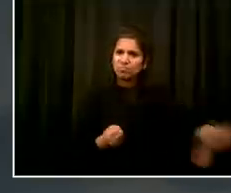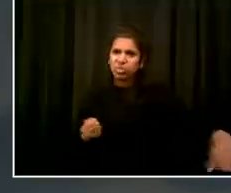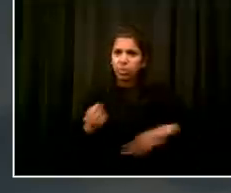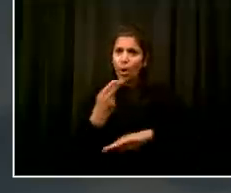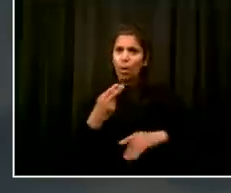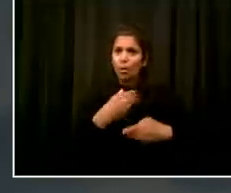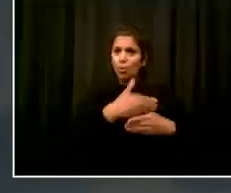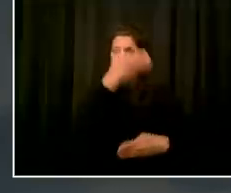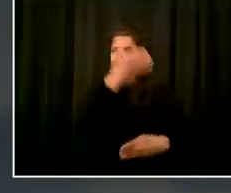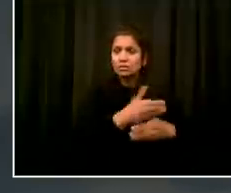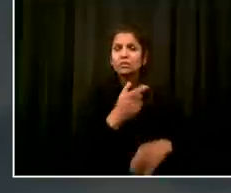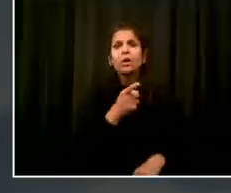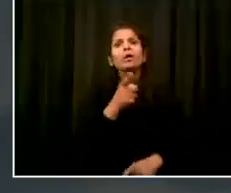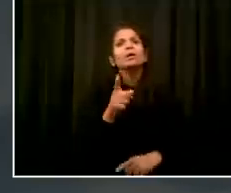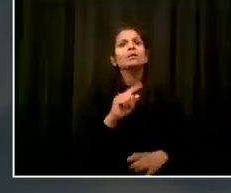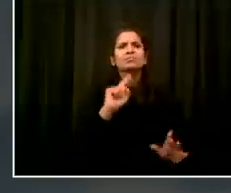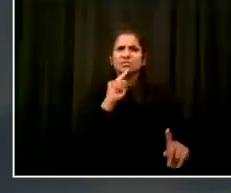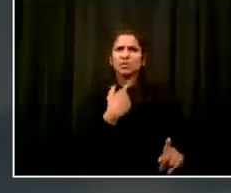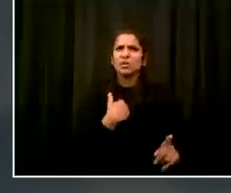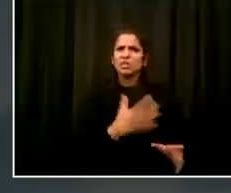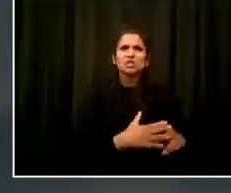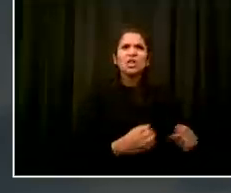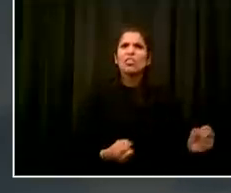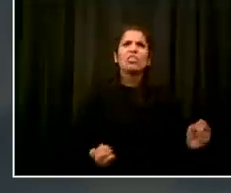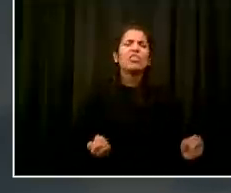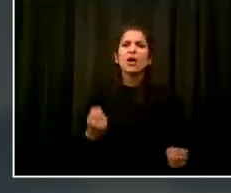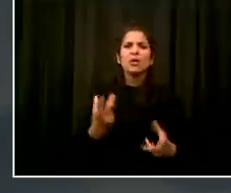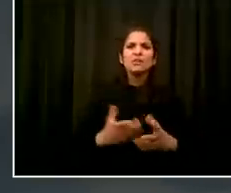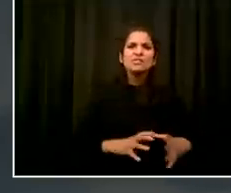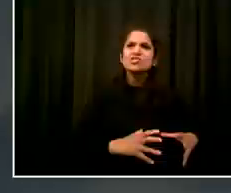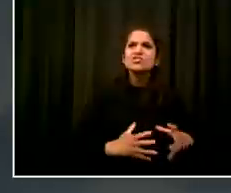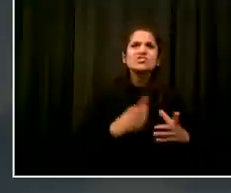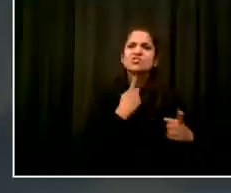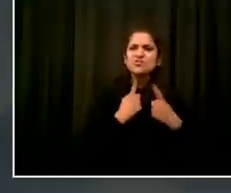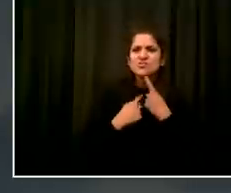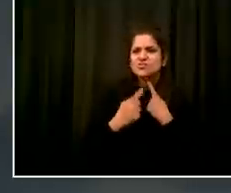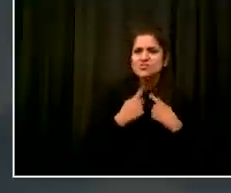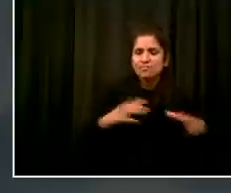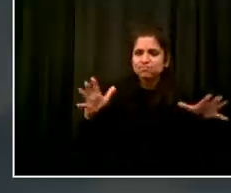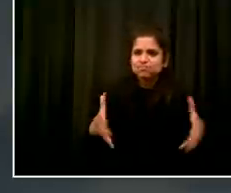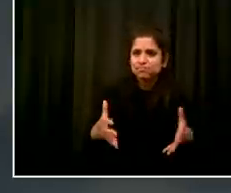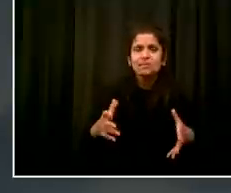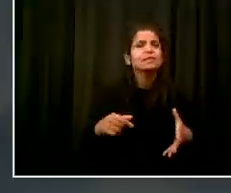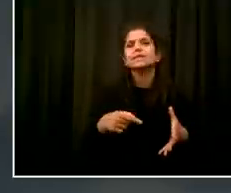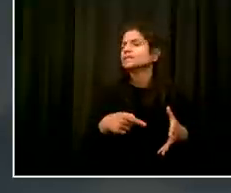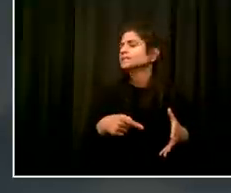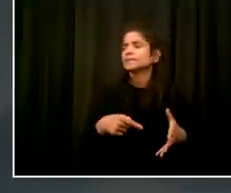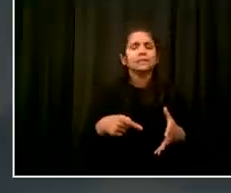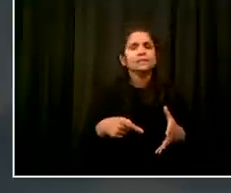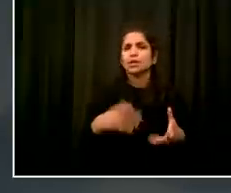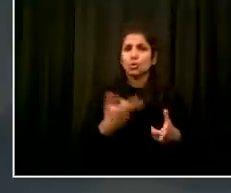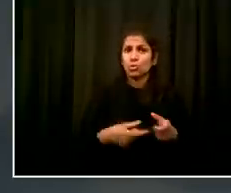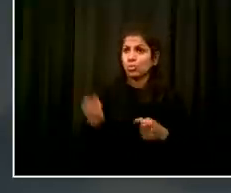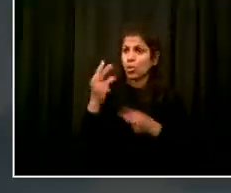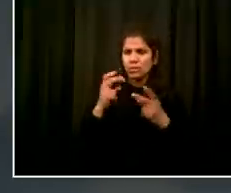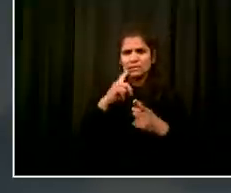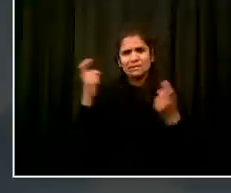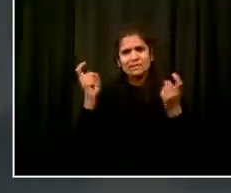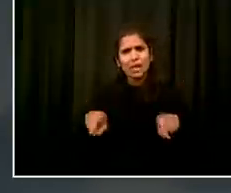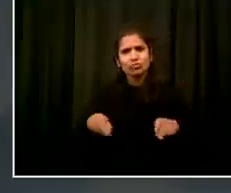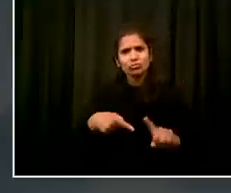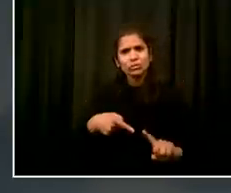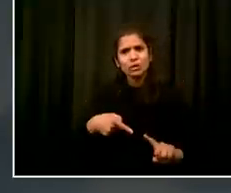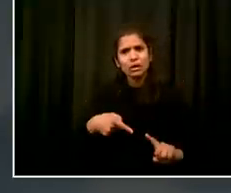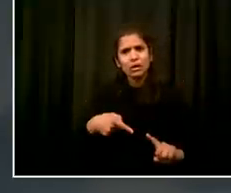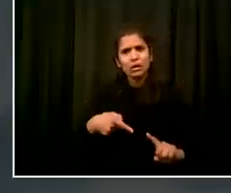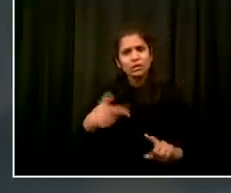at precinct station houses. We've seen some of those seemingly innocuous plastic bottles that you see thrown